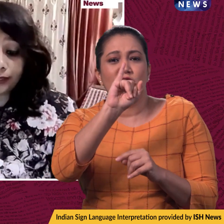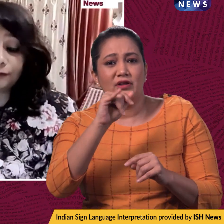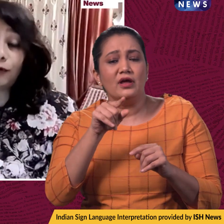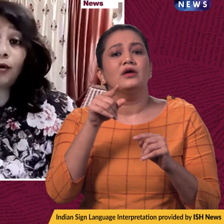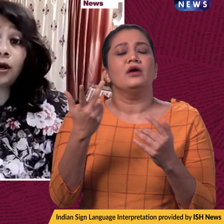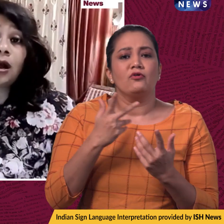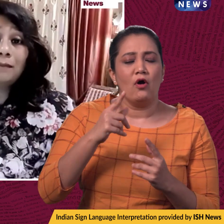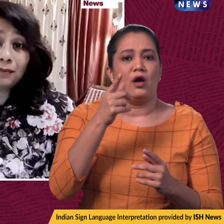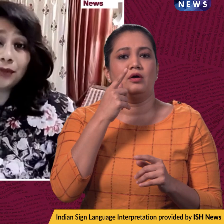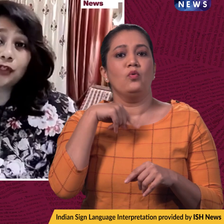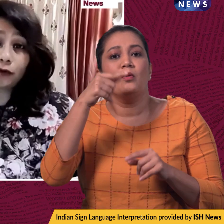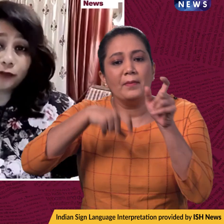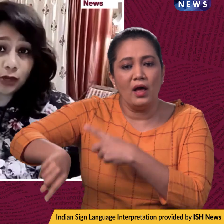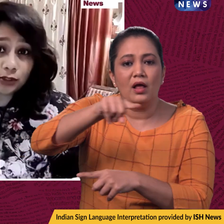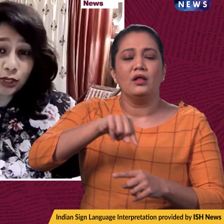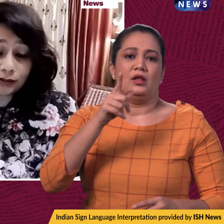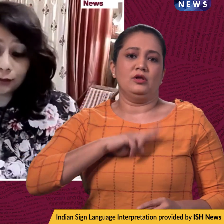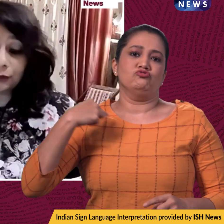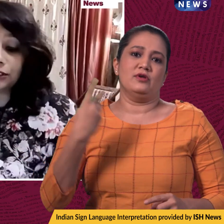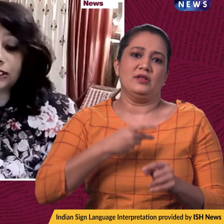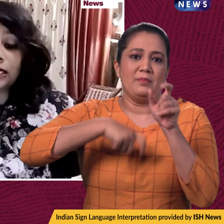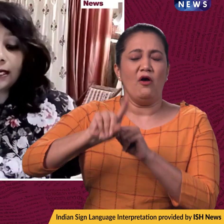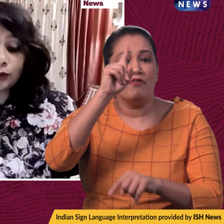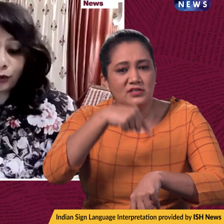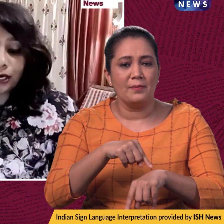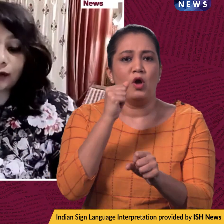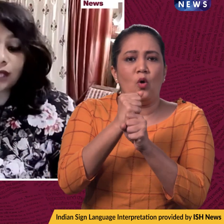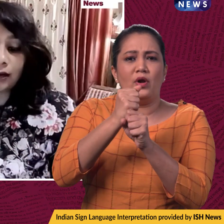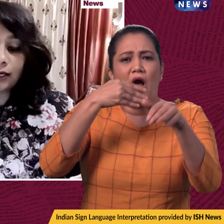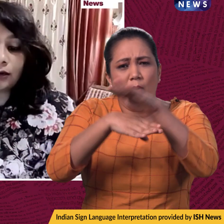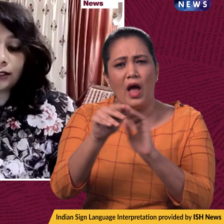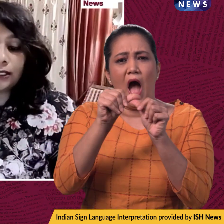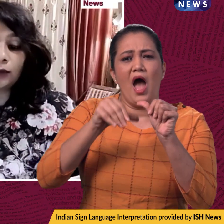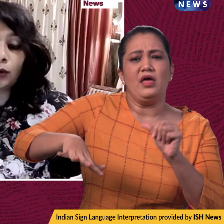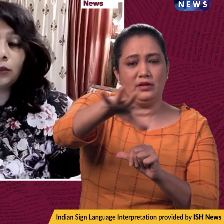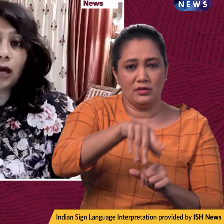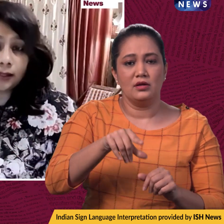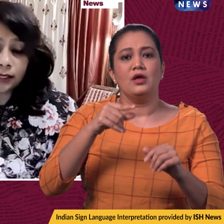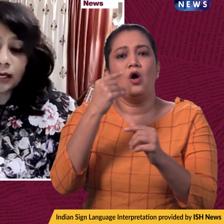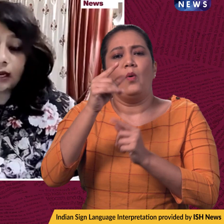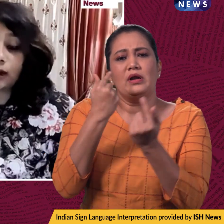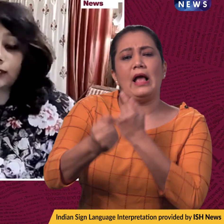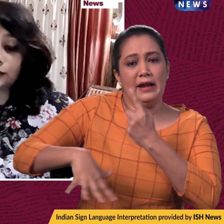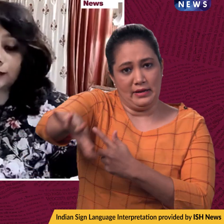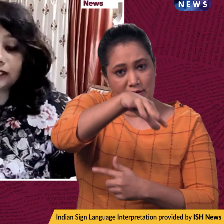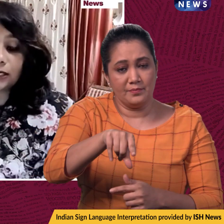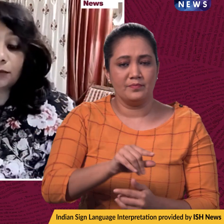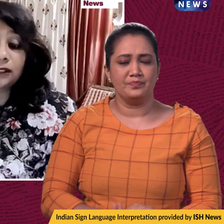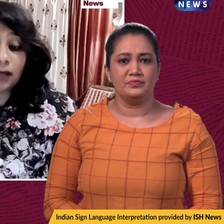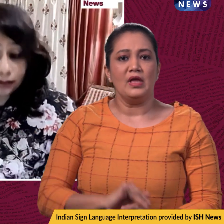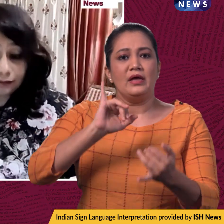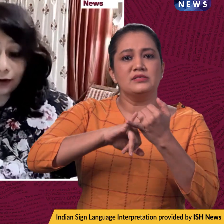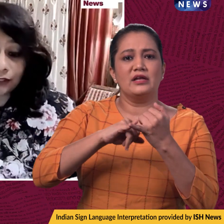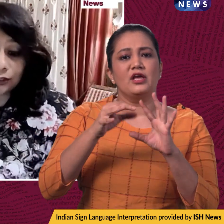public toilet for members of the transgender community in Goregaon's RA Colony in Ombul Garden. Now, it has been set